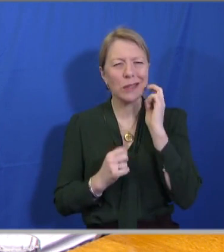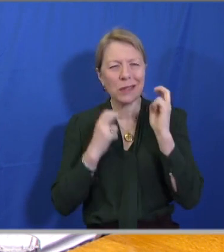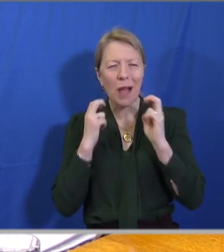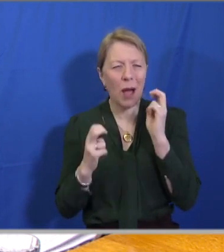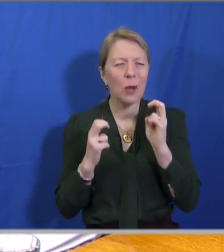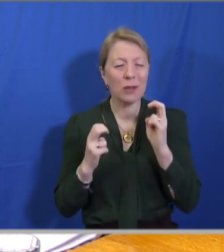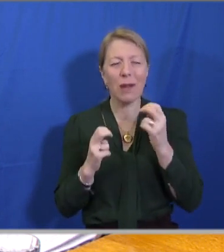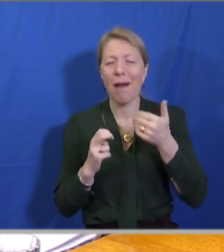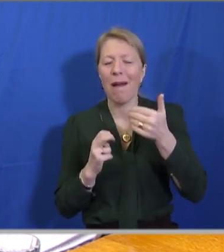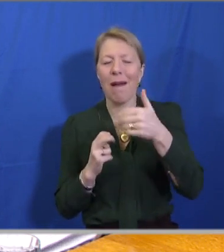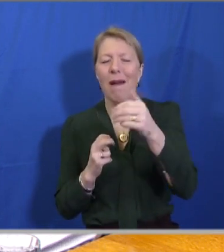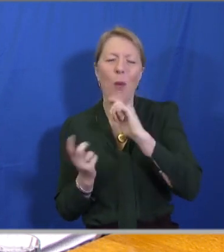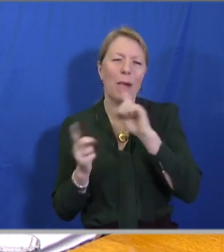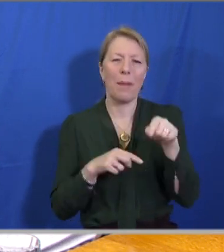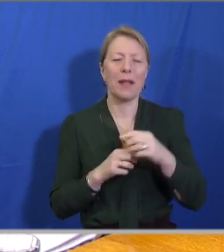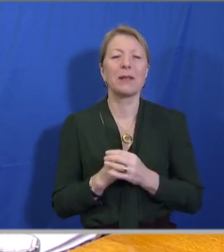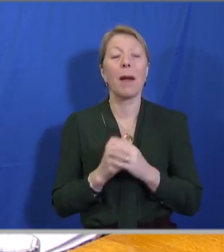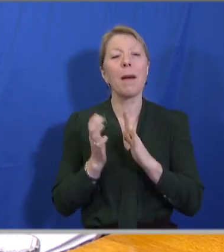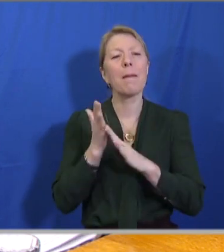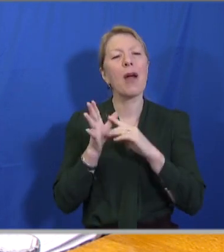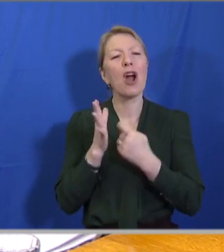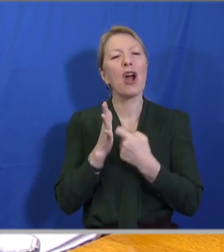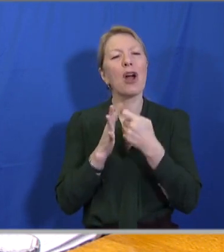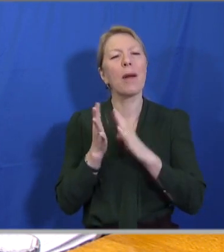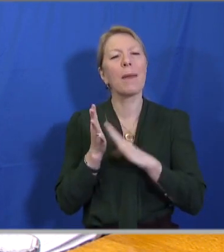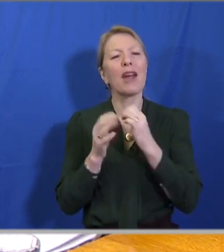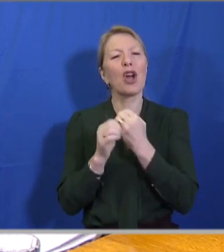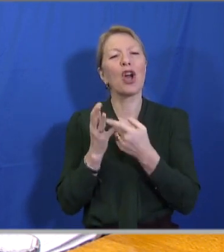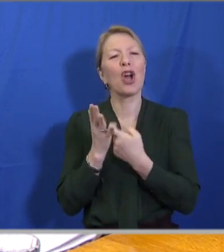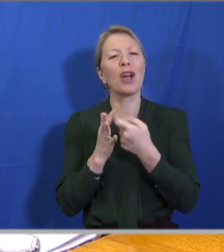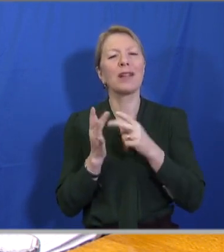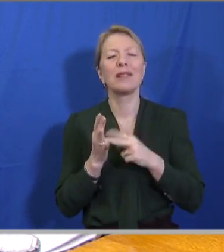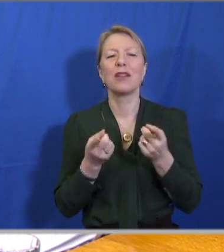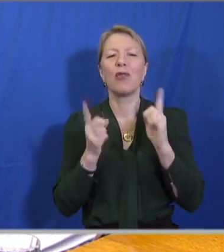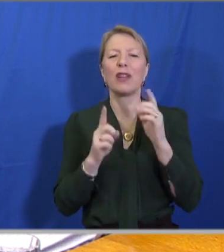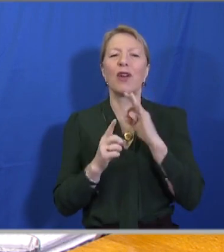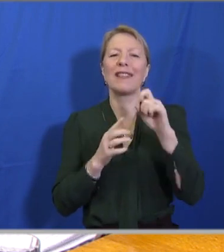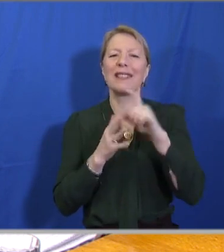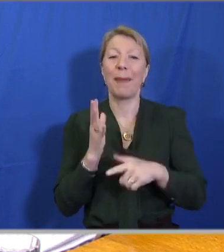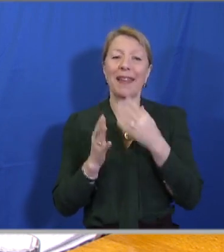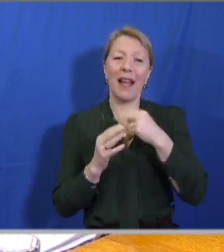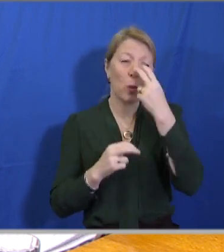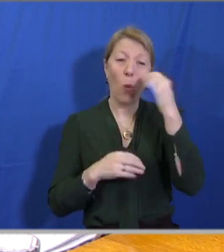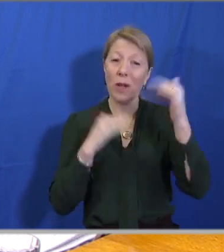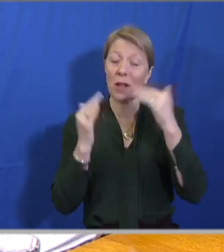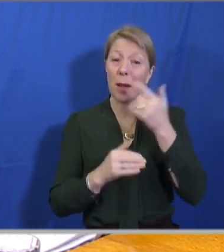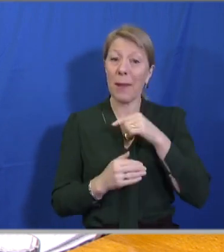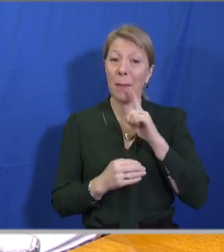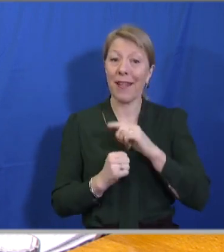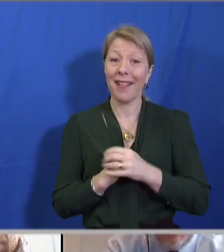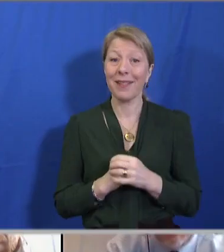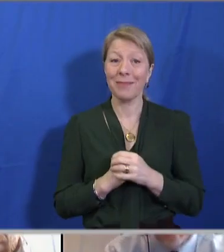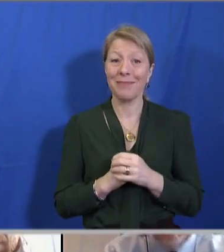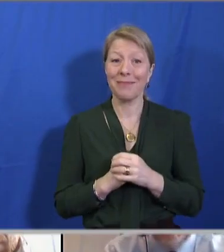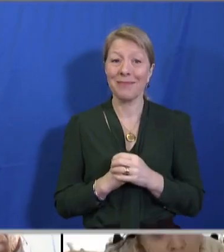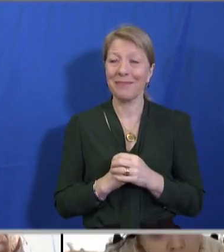hear you okay. Mark McGuckin then, Director of Disability and Older People. Are you able to hear us okay, Mark? Good morning, Chair. I